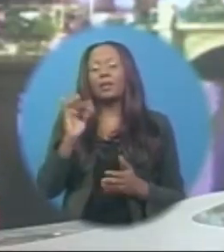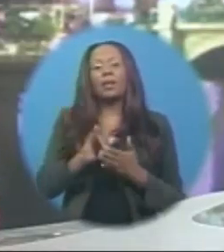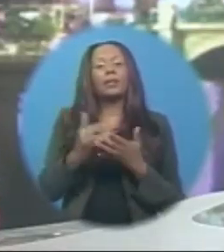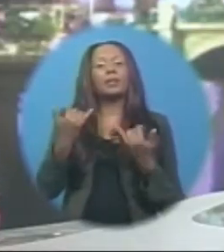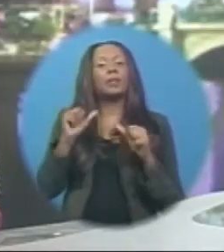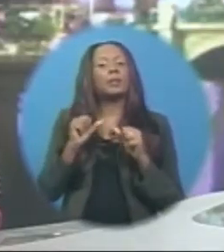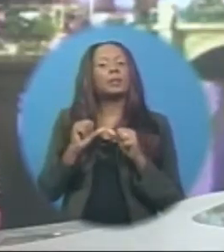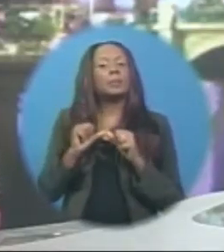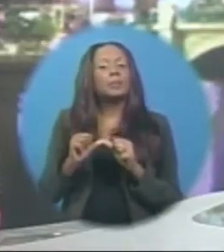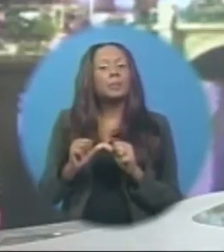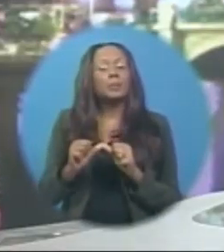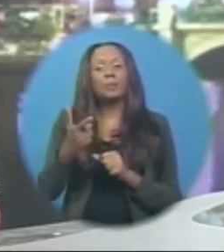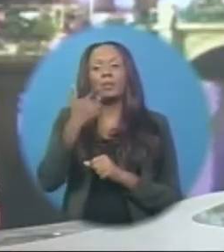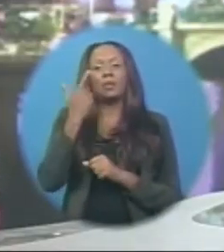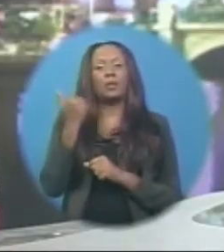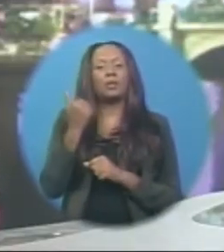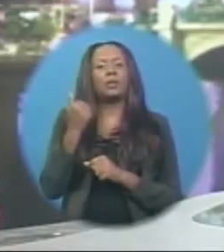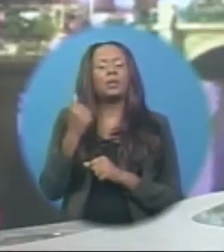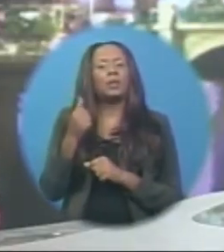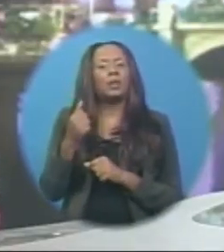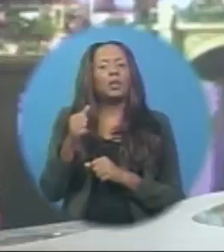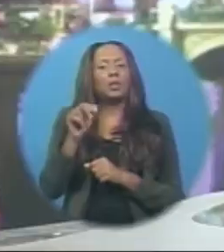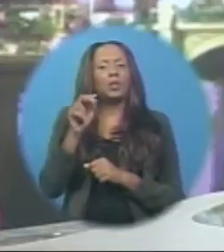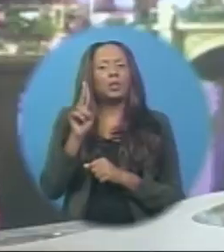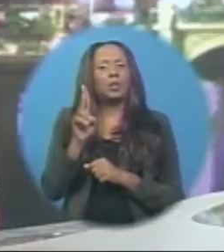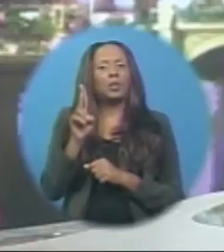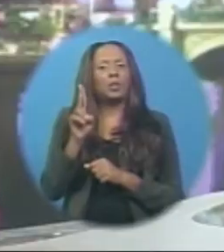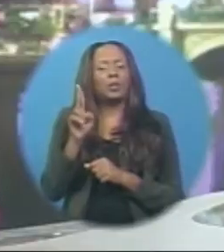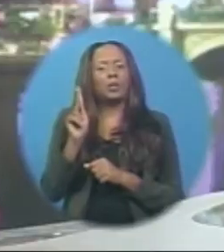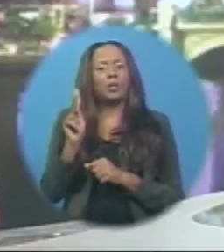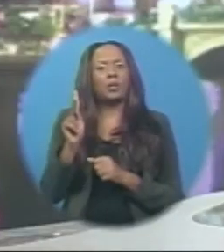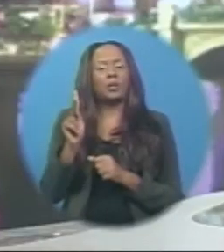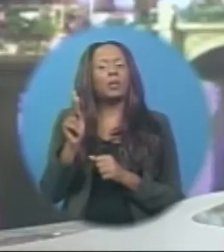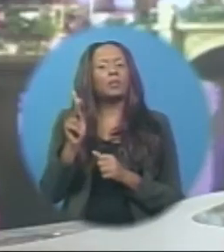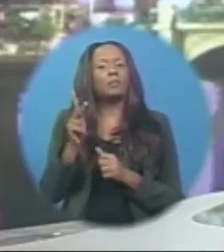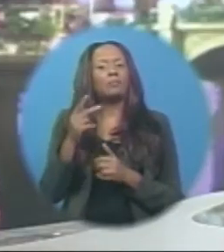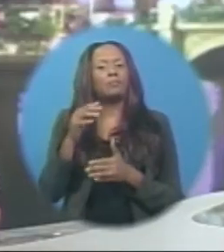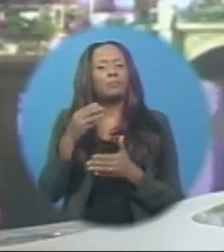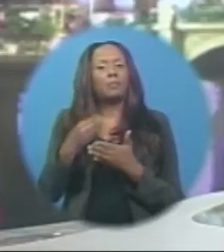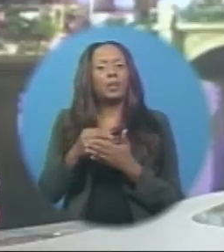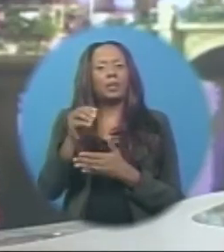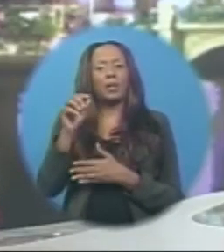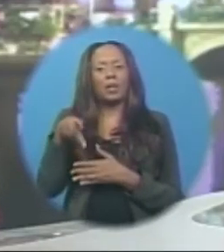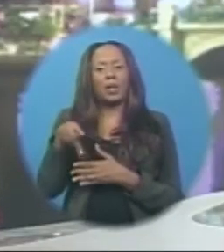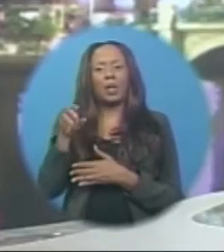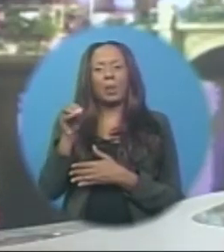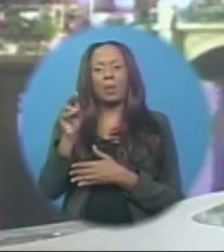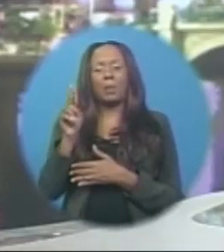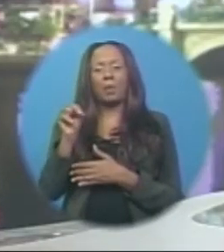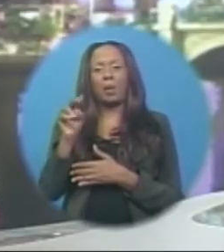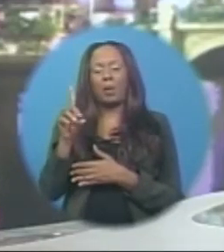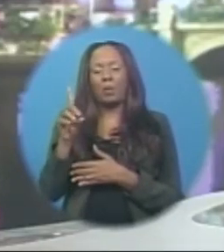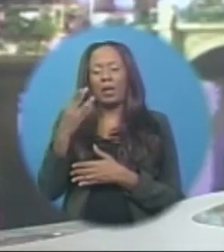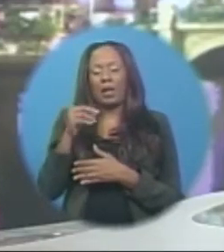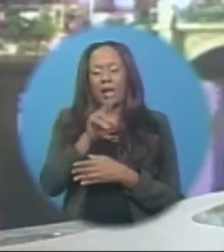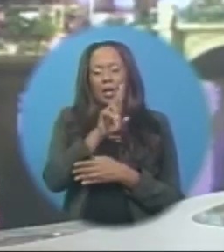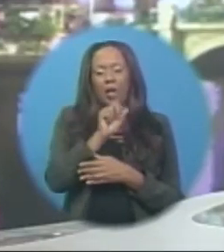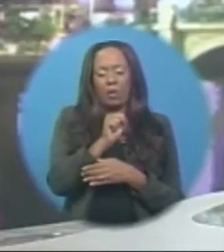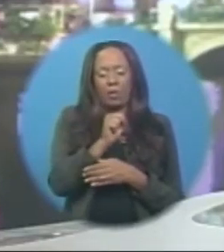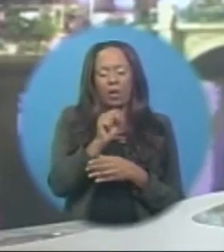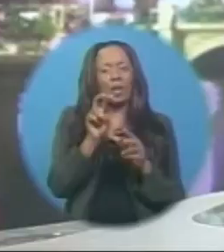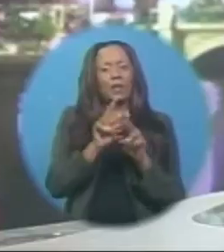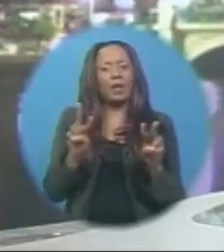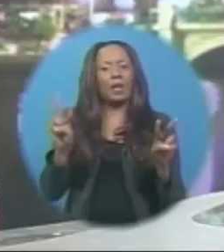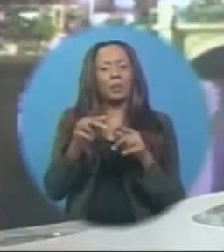has not appreciated is because the pound has lost value against the US dollar. Meanwhile, Dr. Worrell adds that a second reason